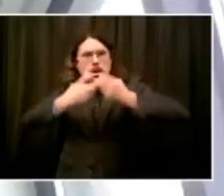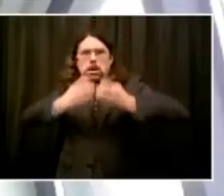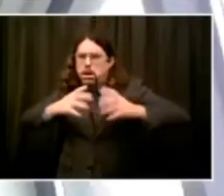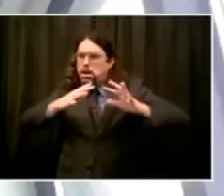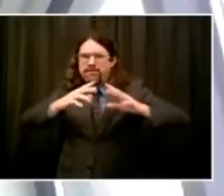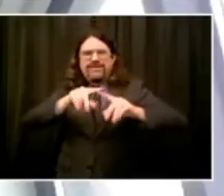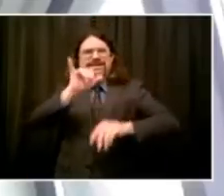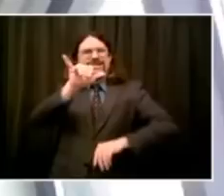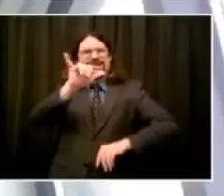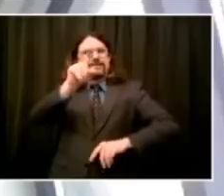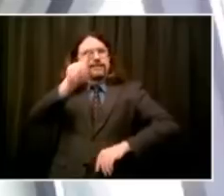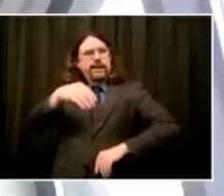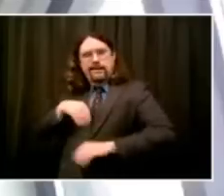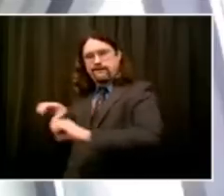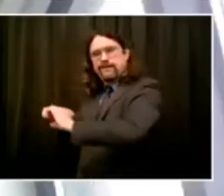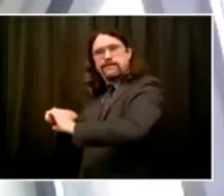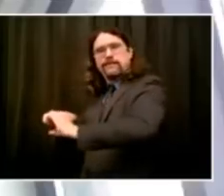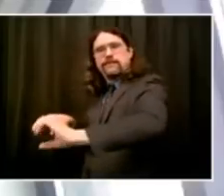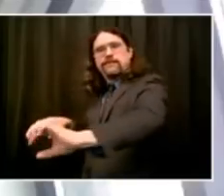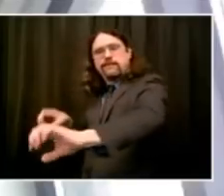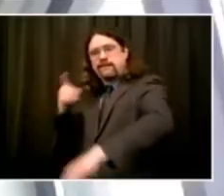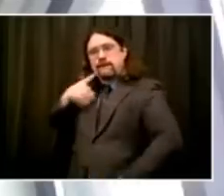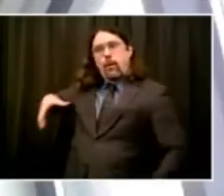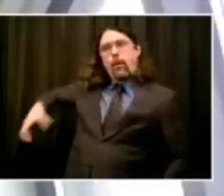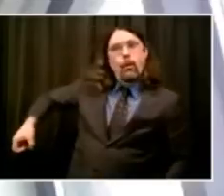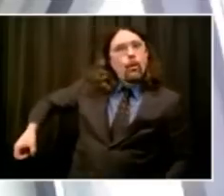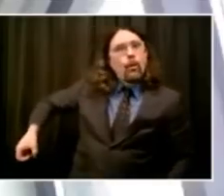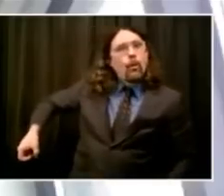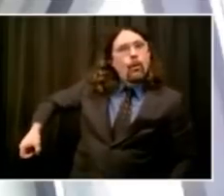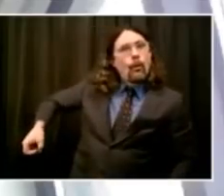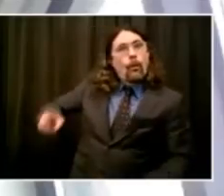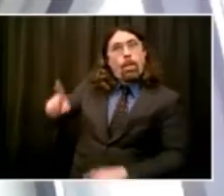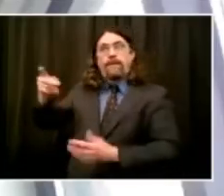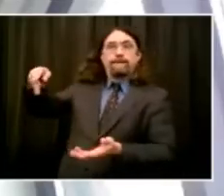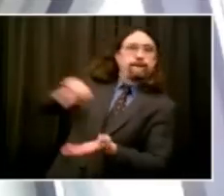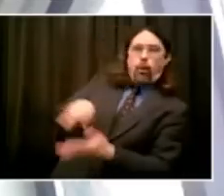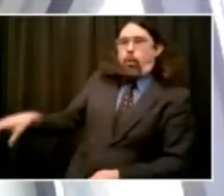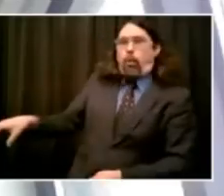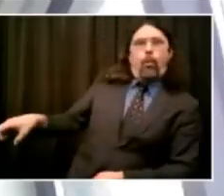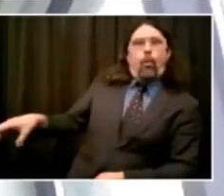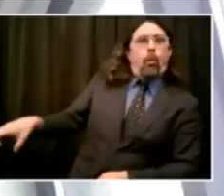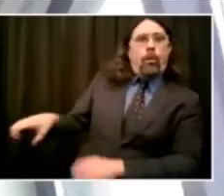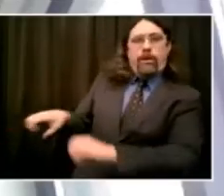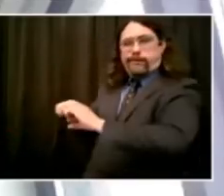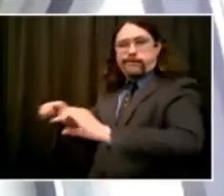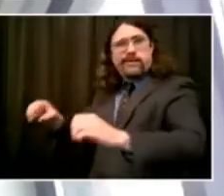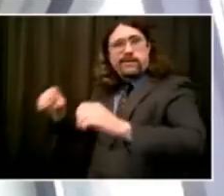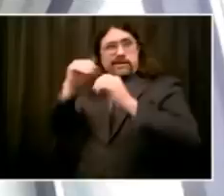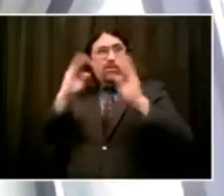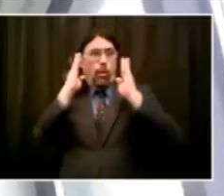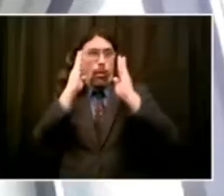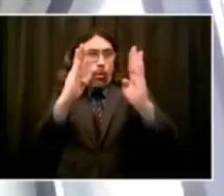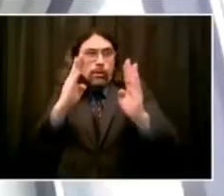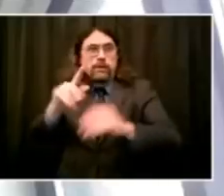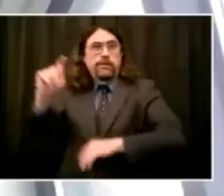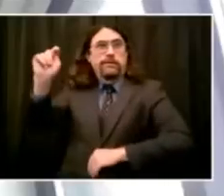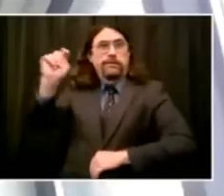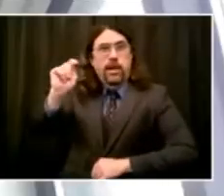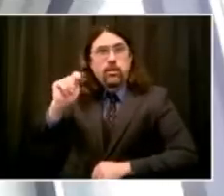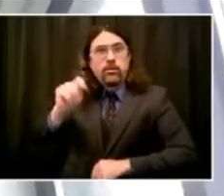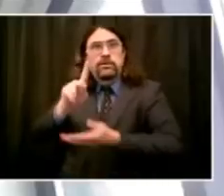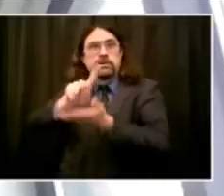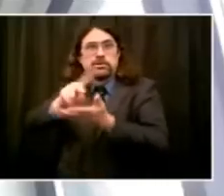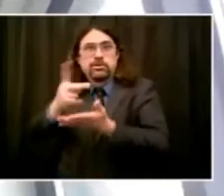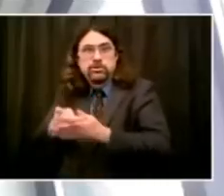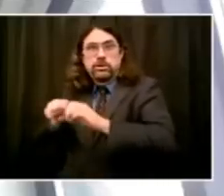equipment, where the circumstances are such, where we want to take care of them in a nursing home. And thank God then that we have those